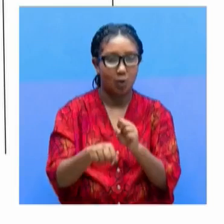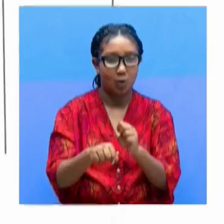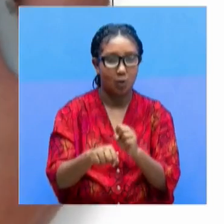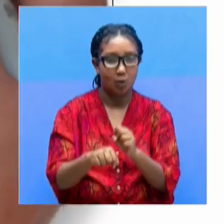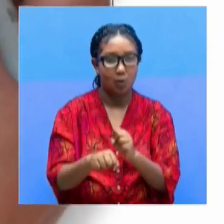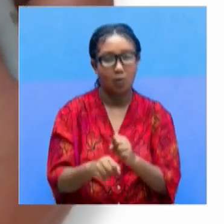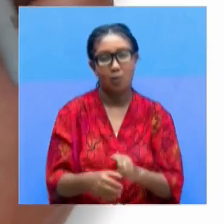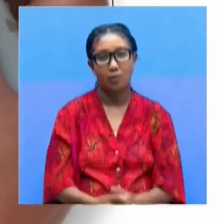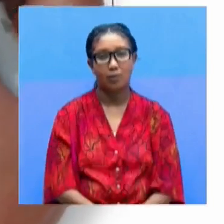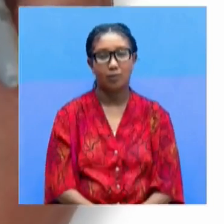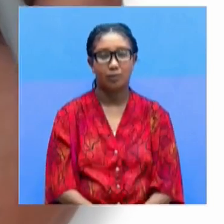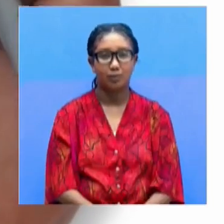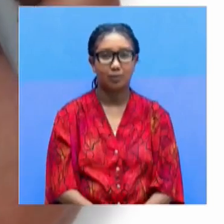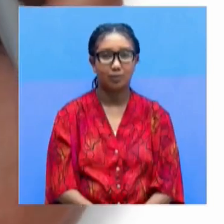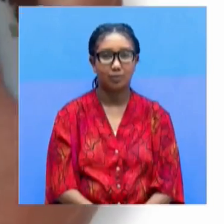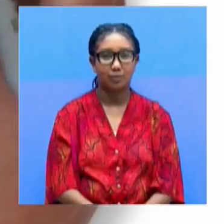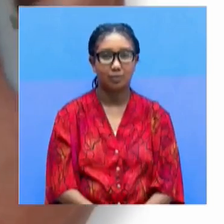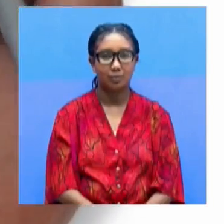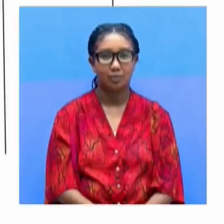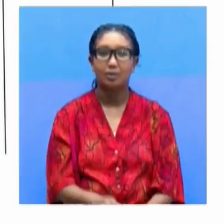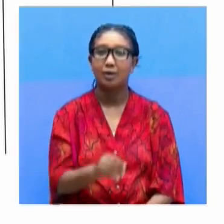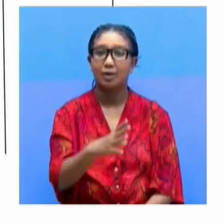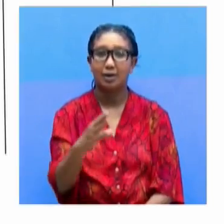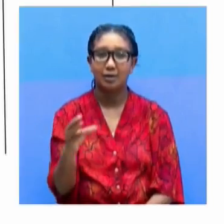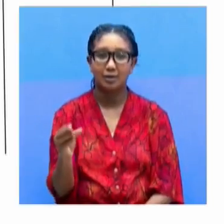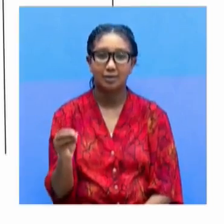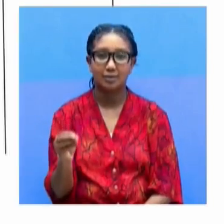So, yes? And